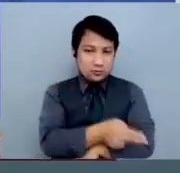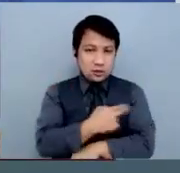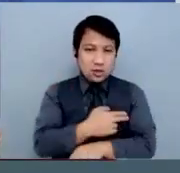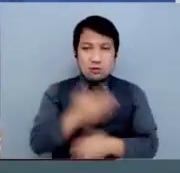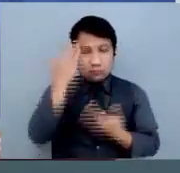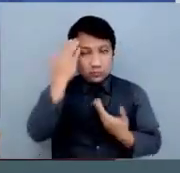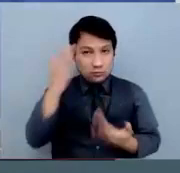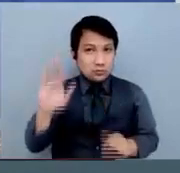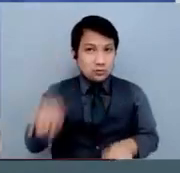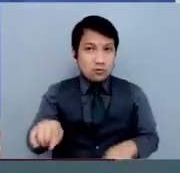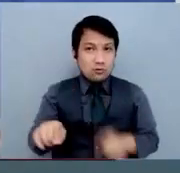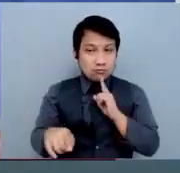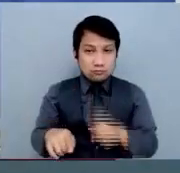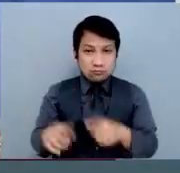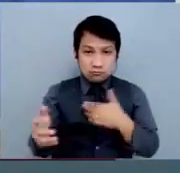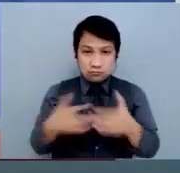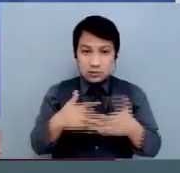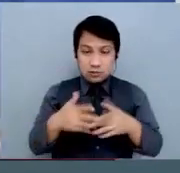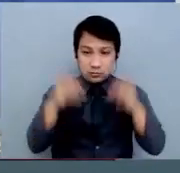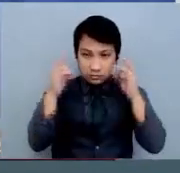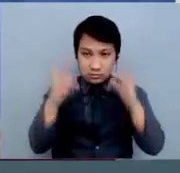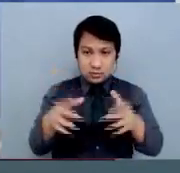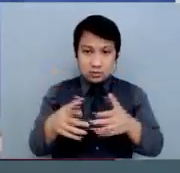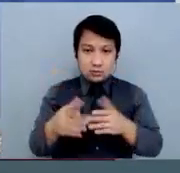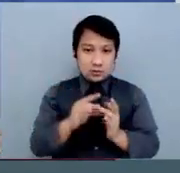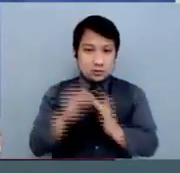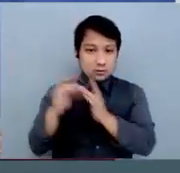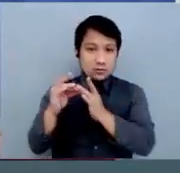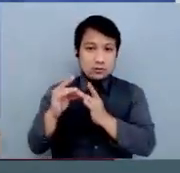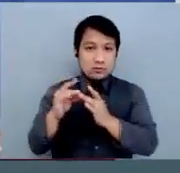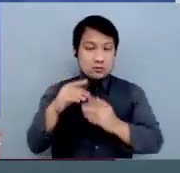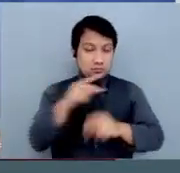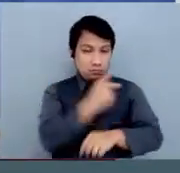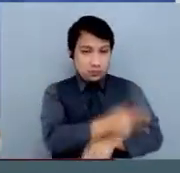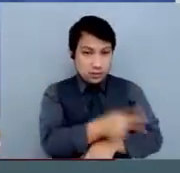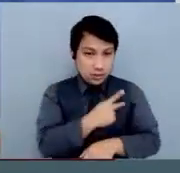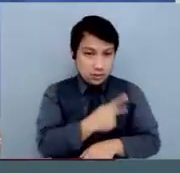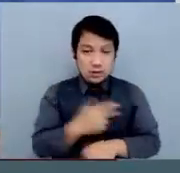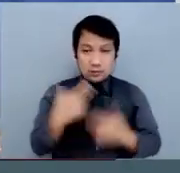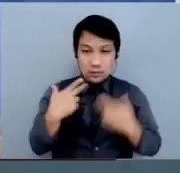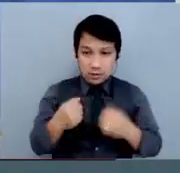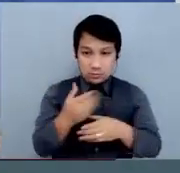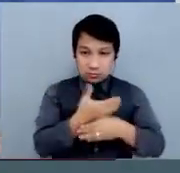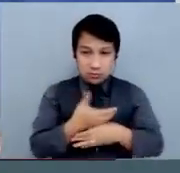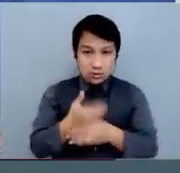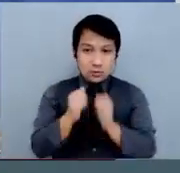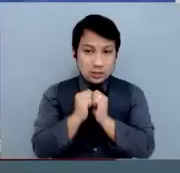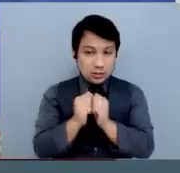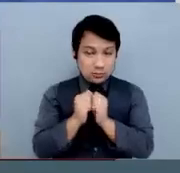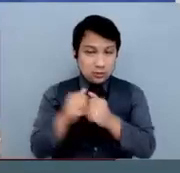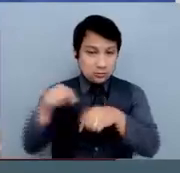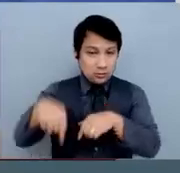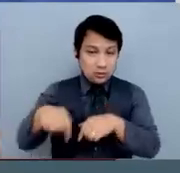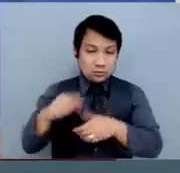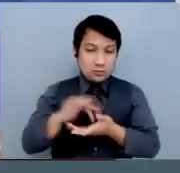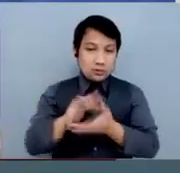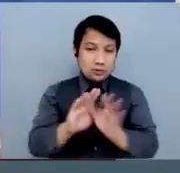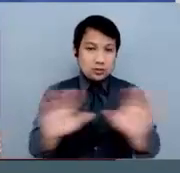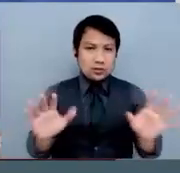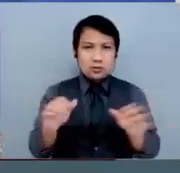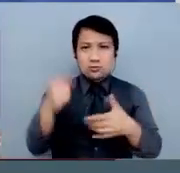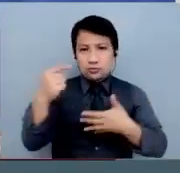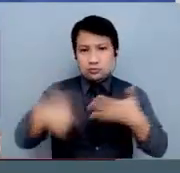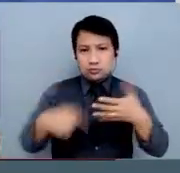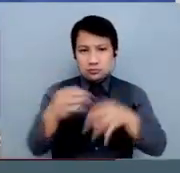don't want anybody be at risk, especially some patients or those healthcare workers na kasama natin, no? So these are important